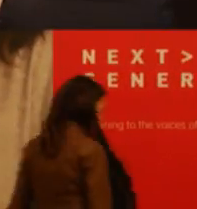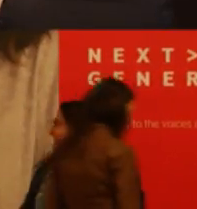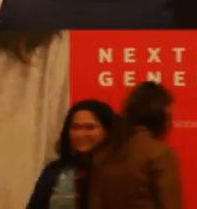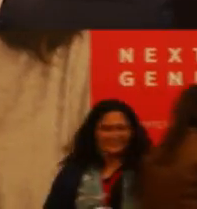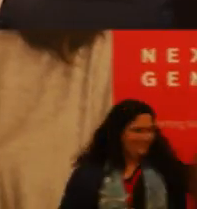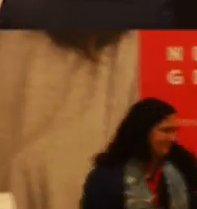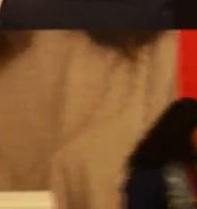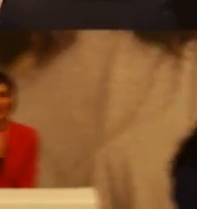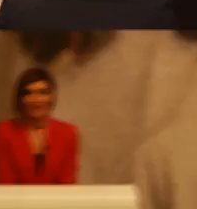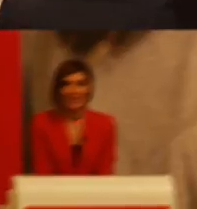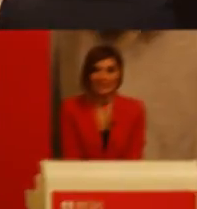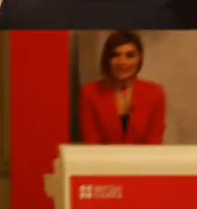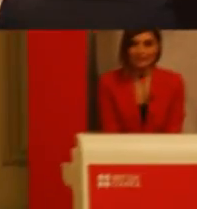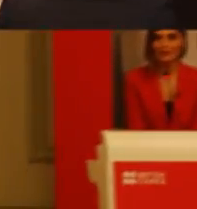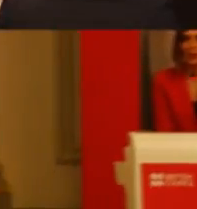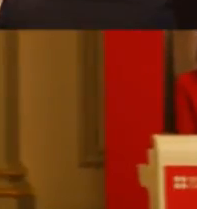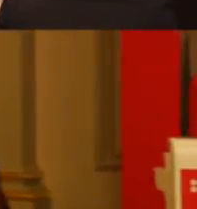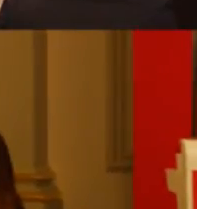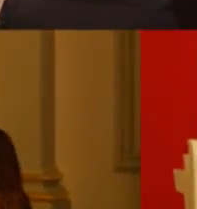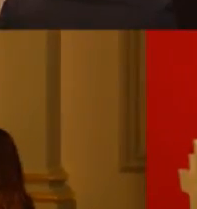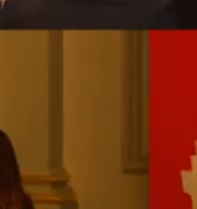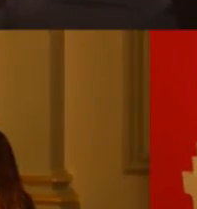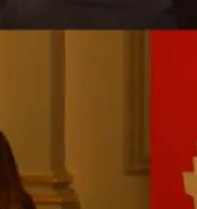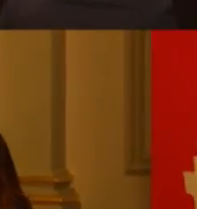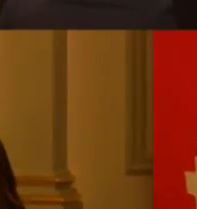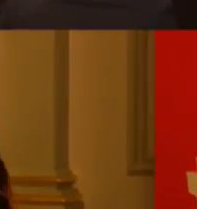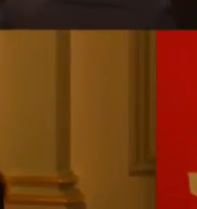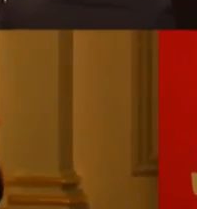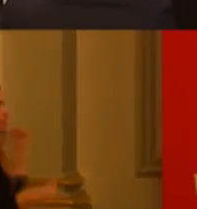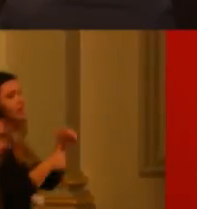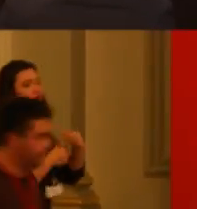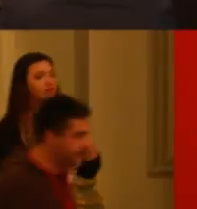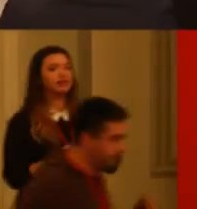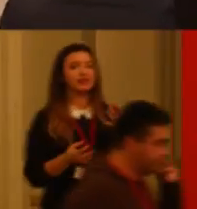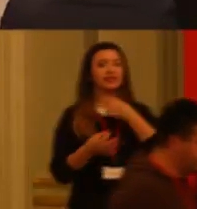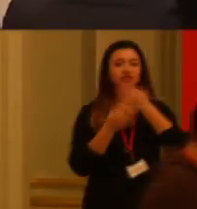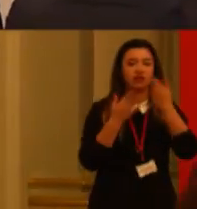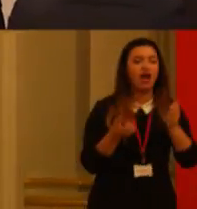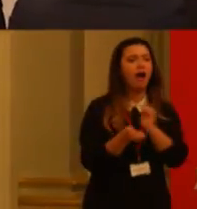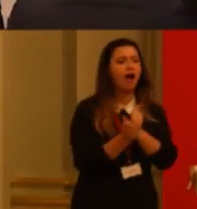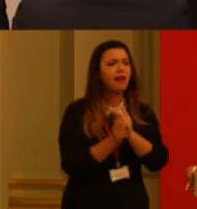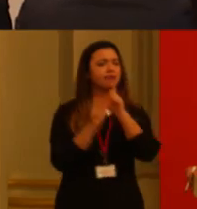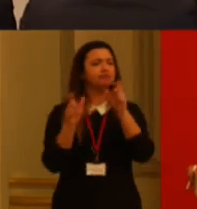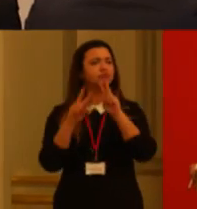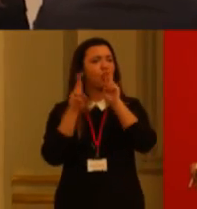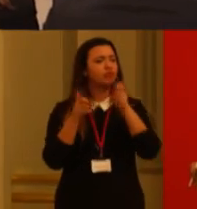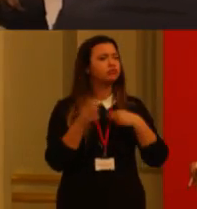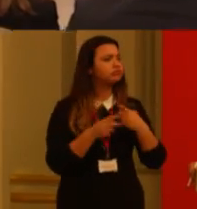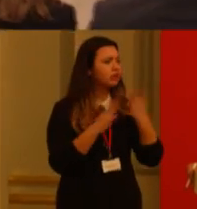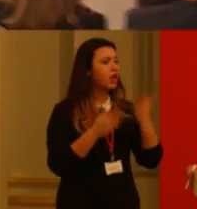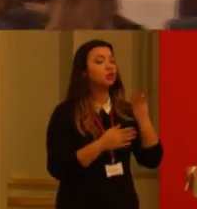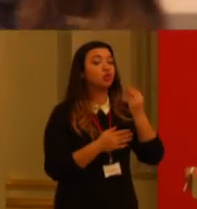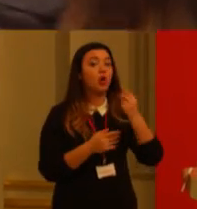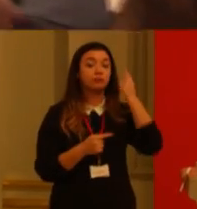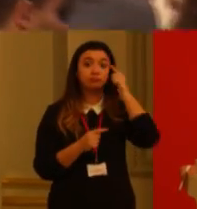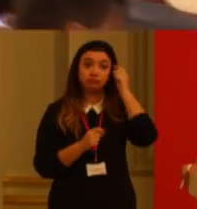Thank you very much once again. So, family identities and participation has been discussed